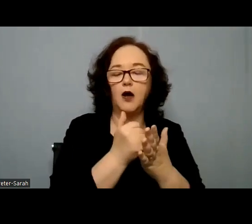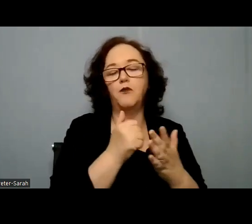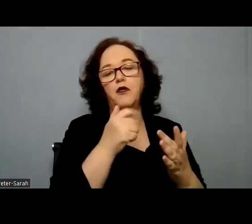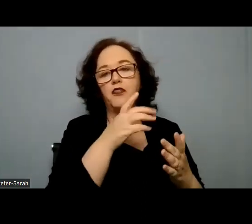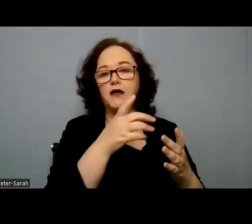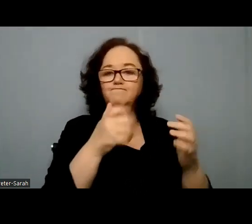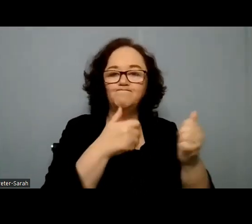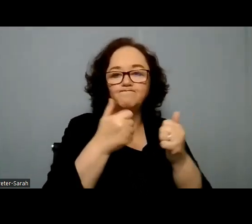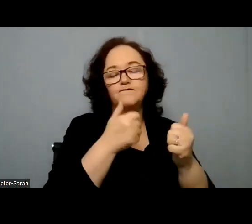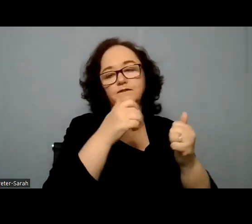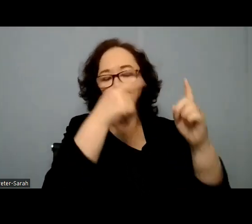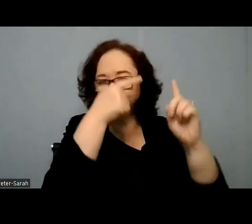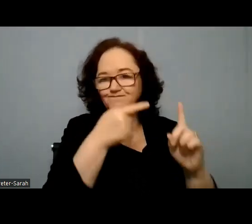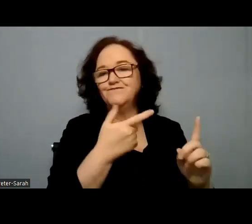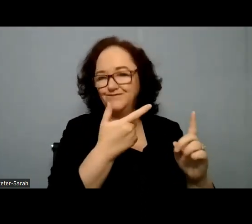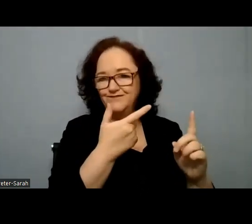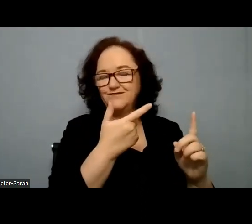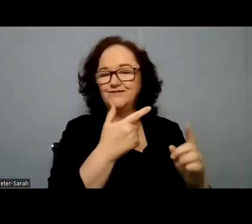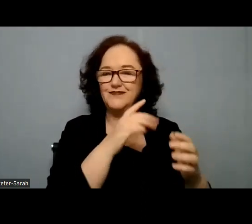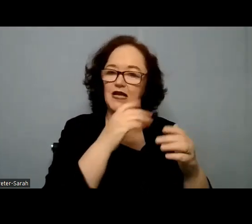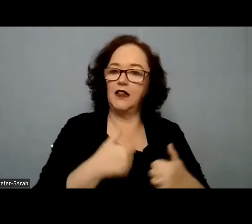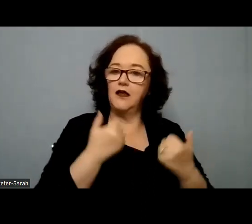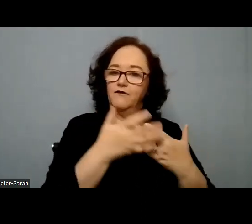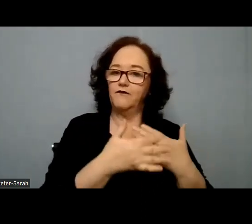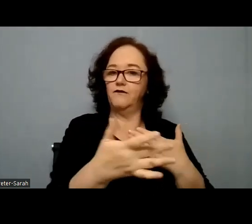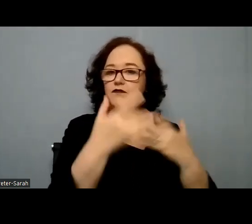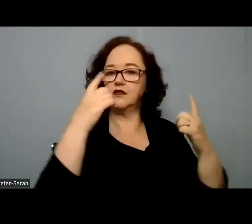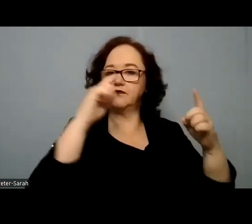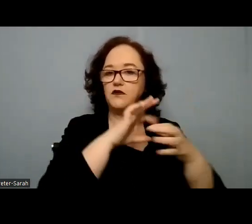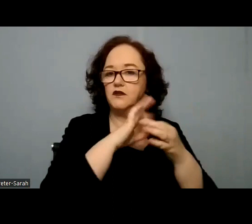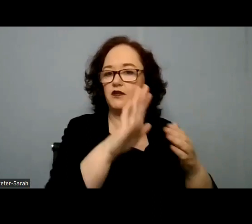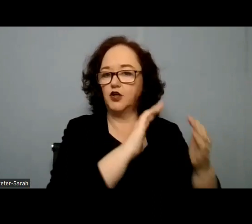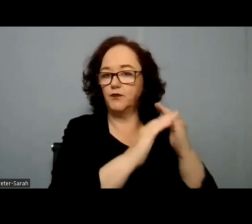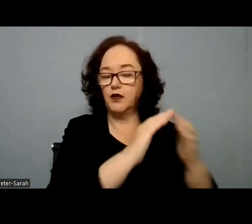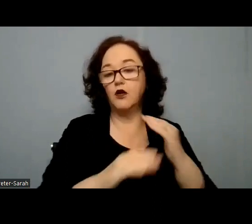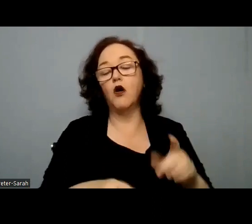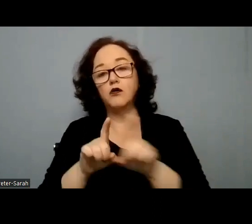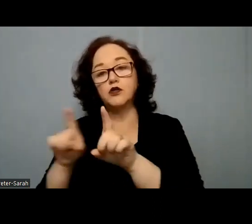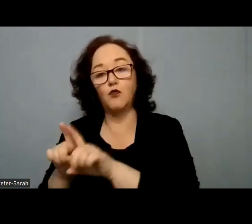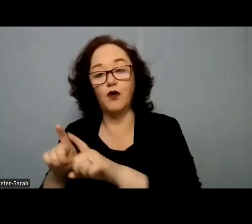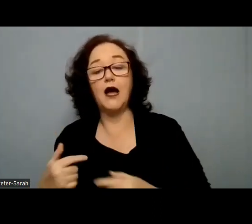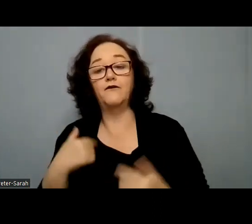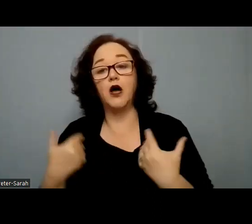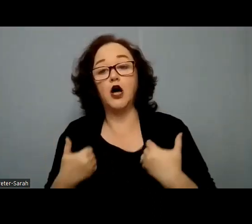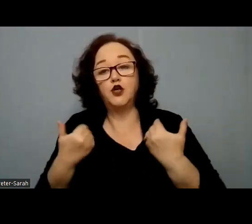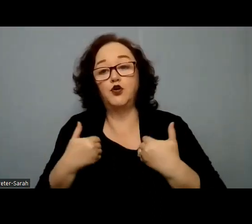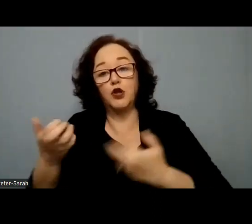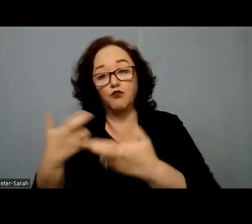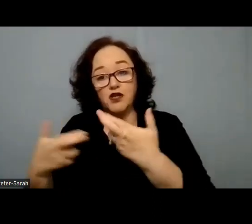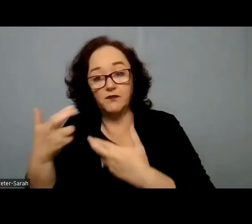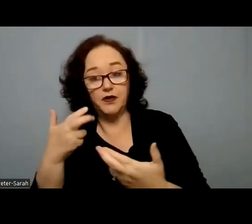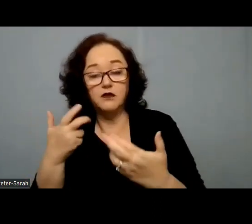in their community. We're also fortunate to have a youth respite program, which is very therapeutic in nature,